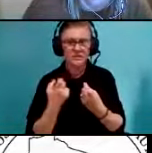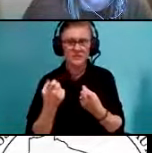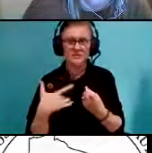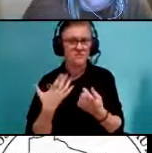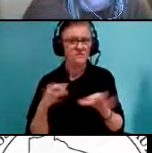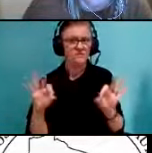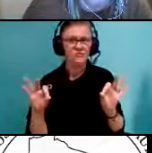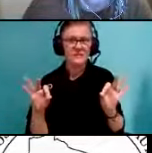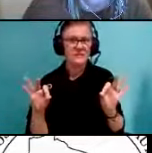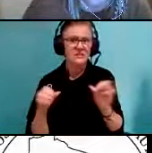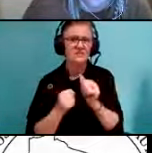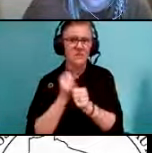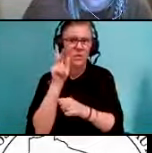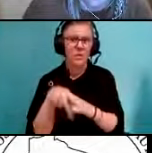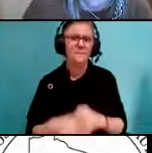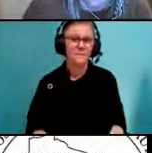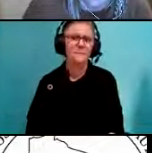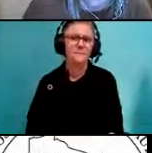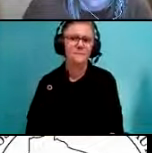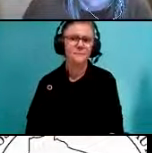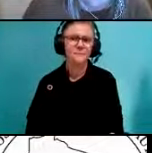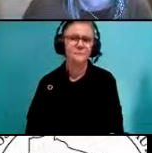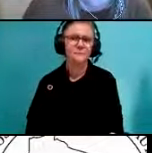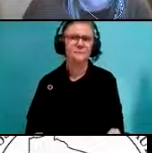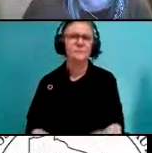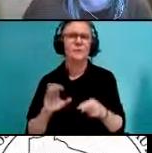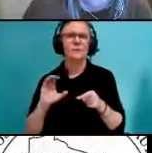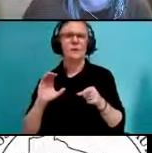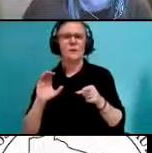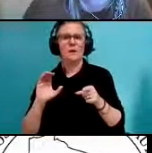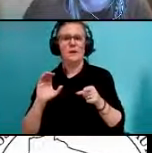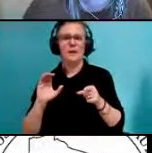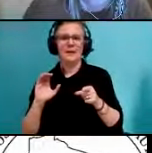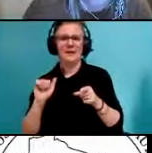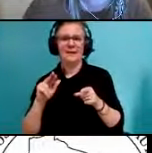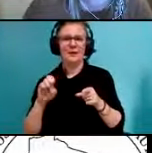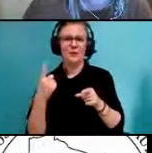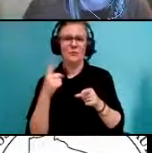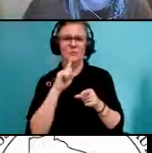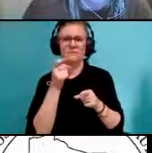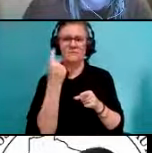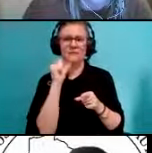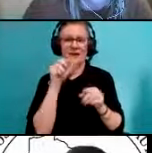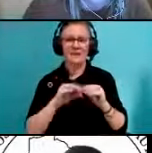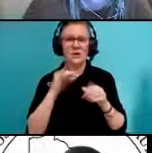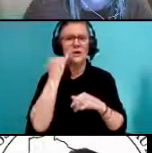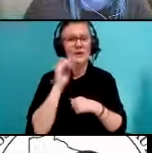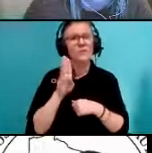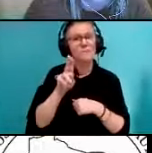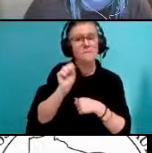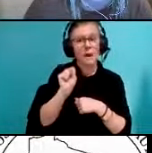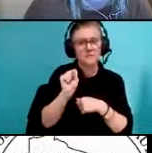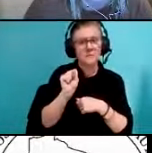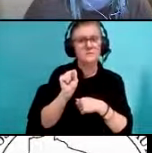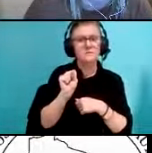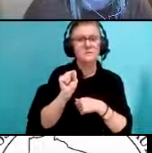feel free to follow up. Yeah, maybe one of the questions, maybe it wasn't clear that if the bus is